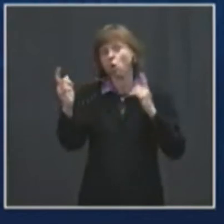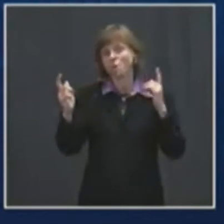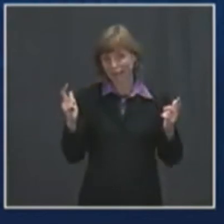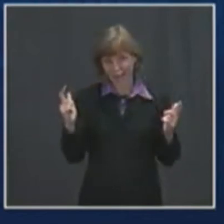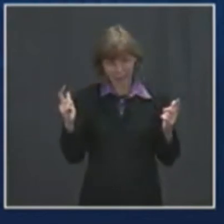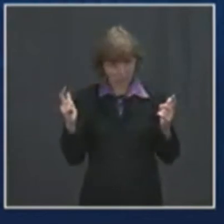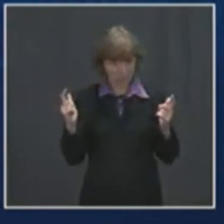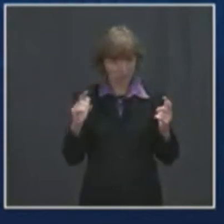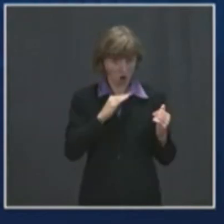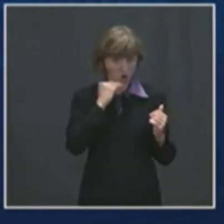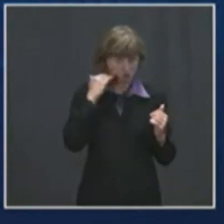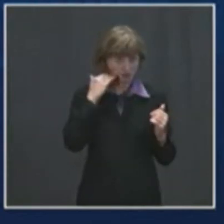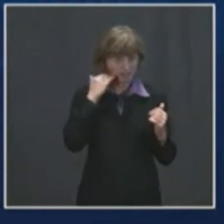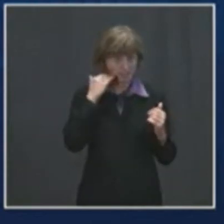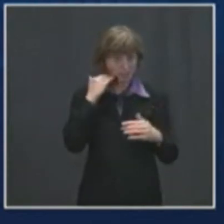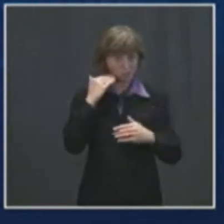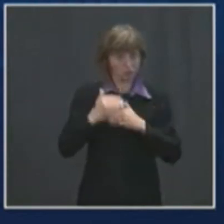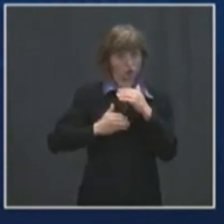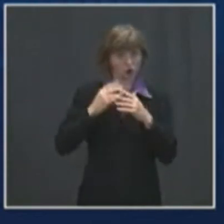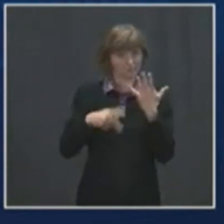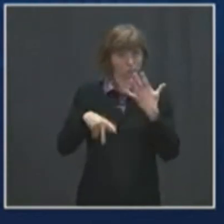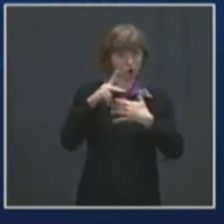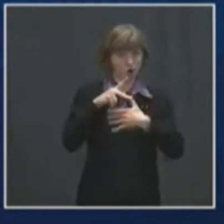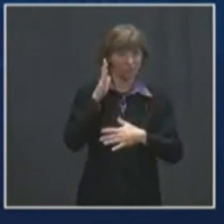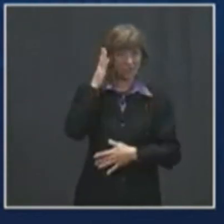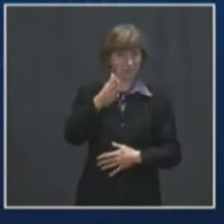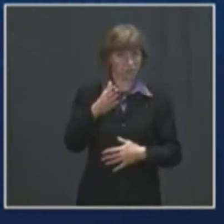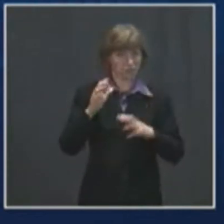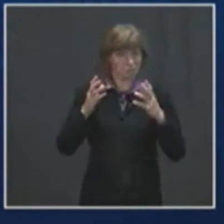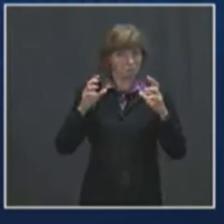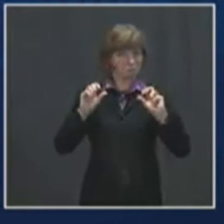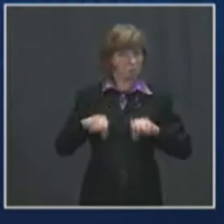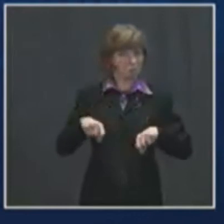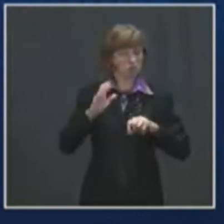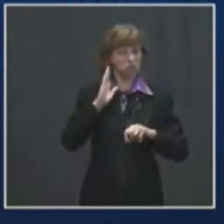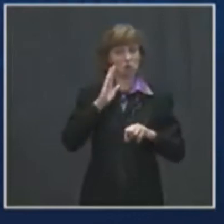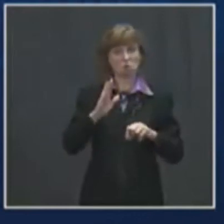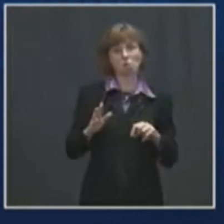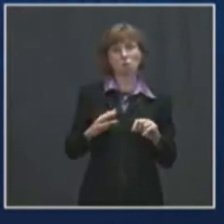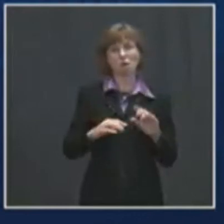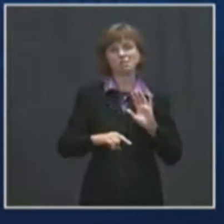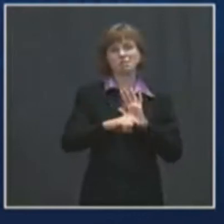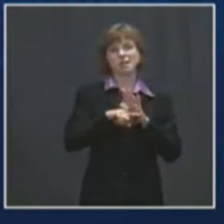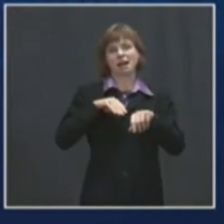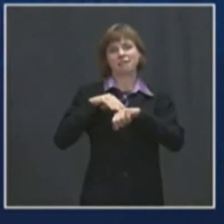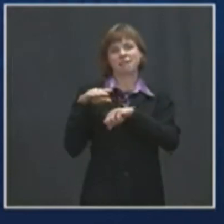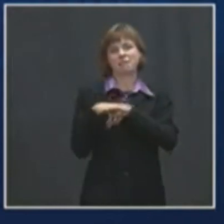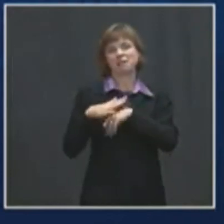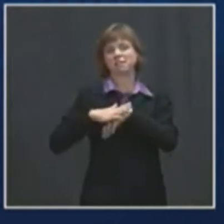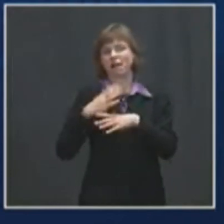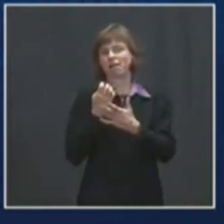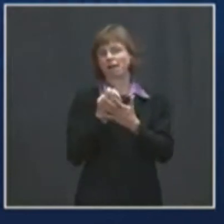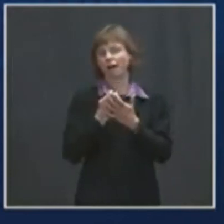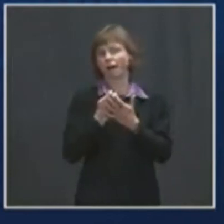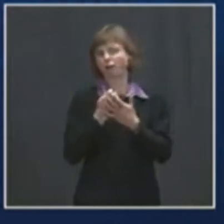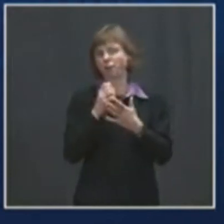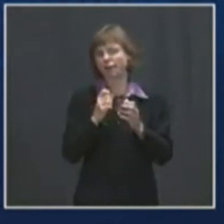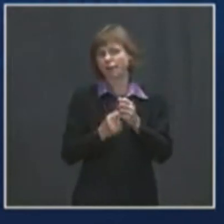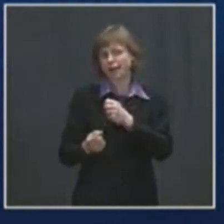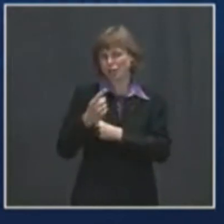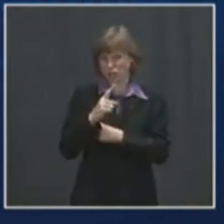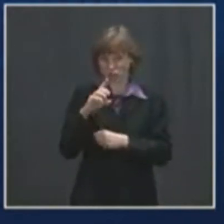risks progressive priorities in the future and could potentially undermine the economy next year. Is the Biden administration going too